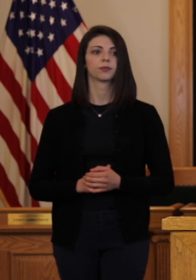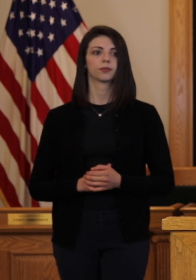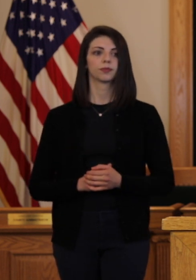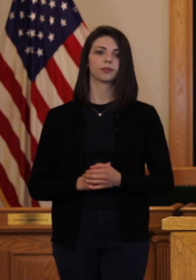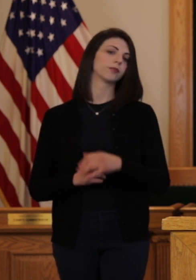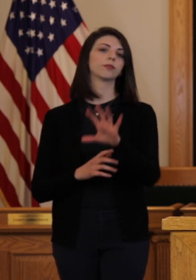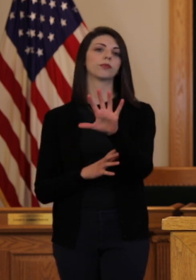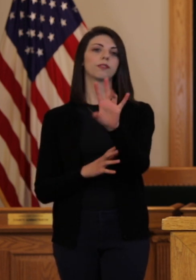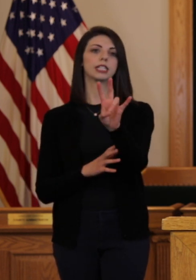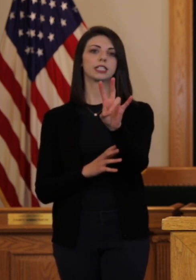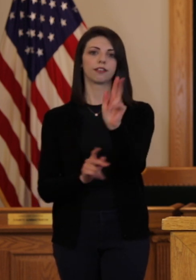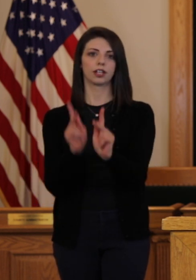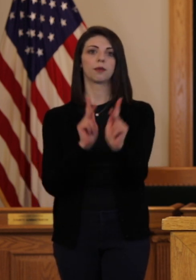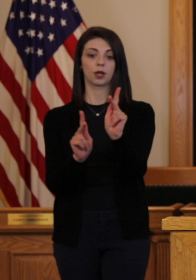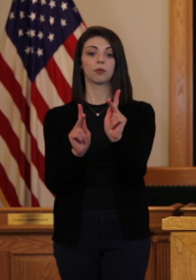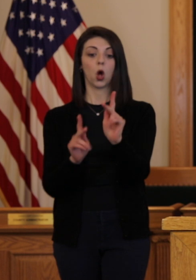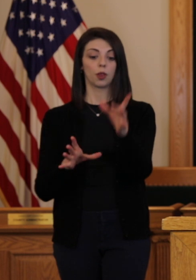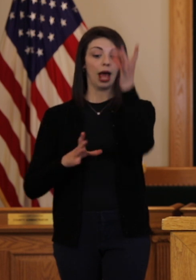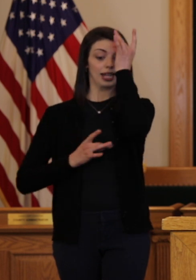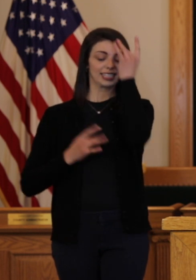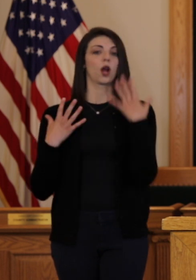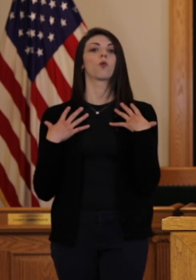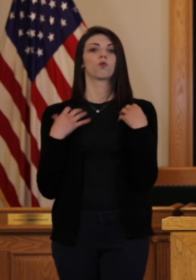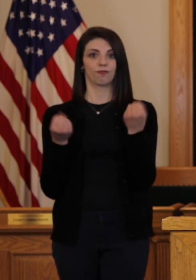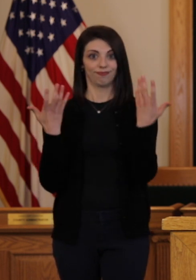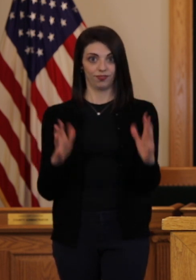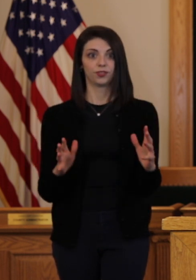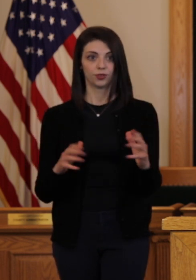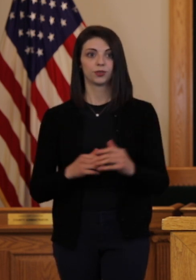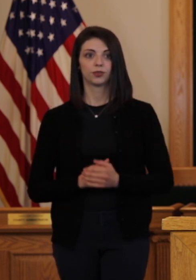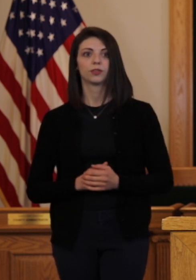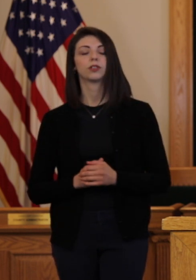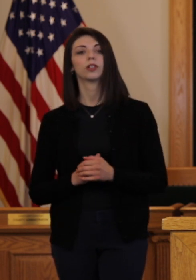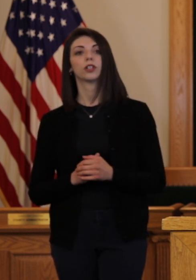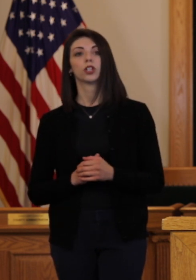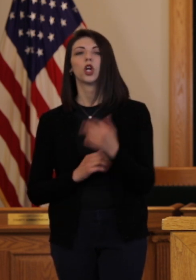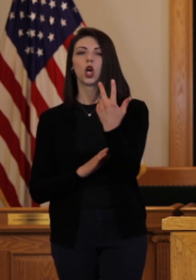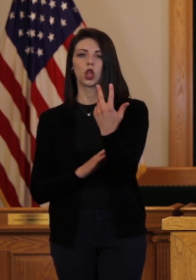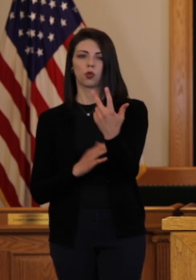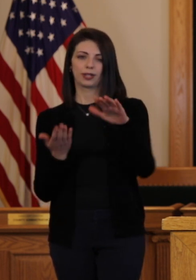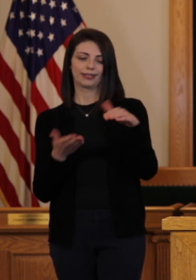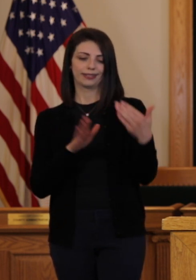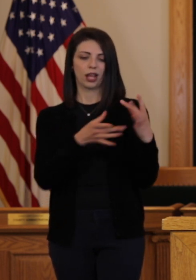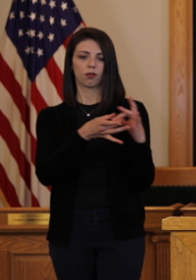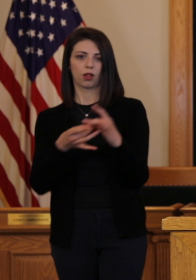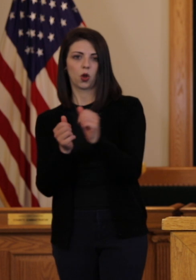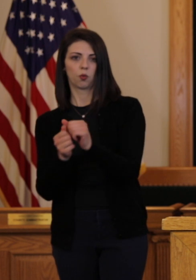have 57 residents that have recovered from COVID-19. We've had 3 deaths related to